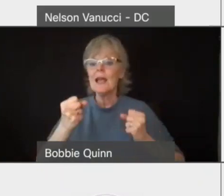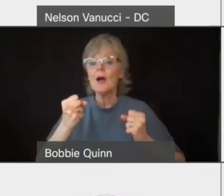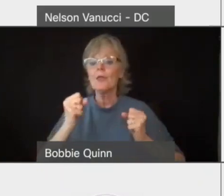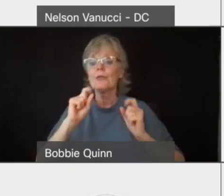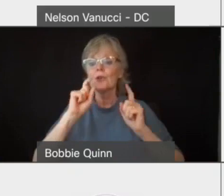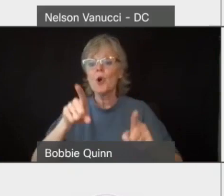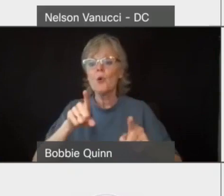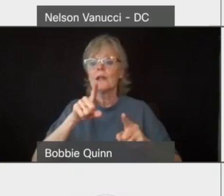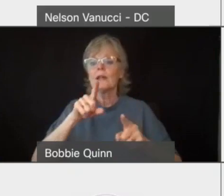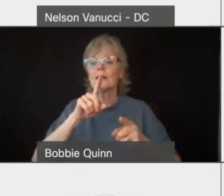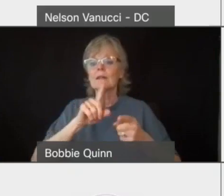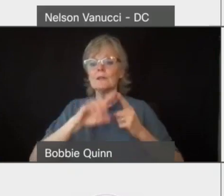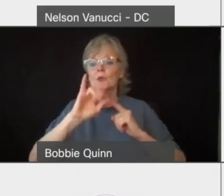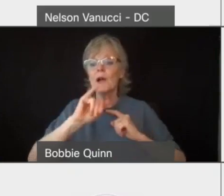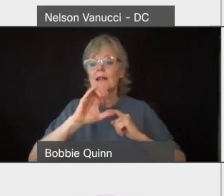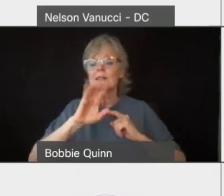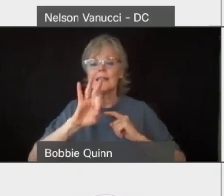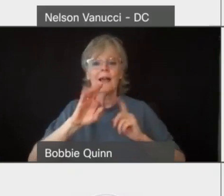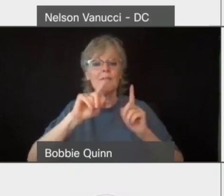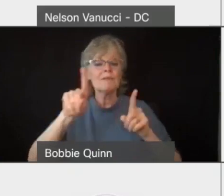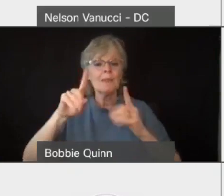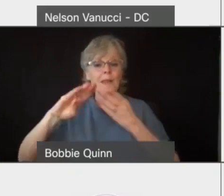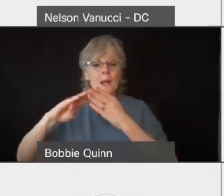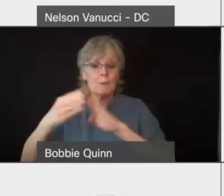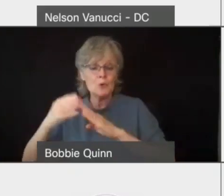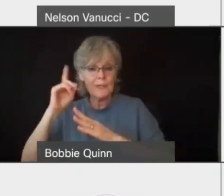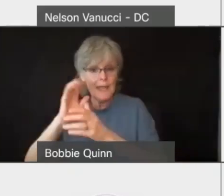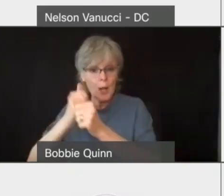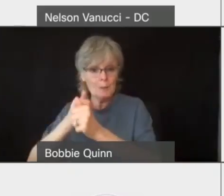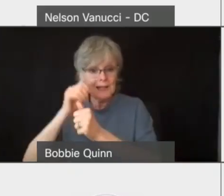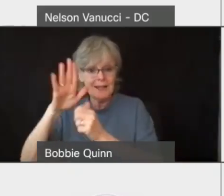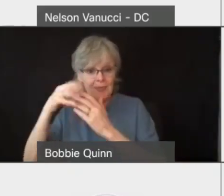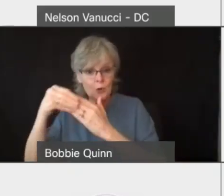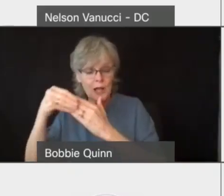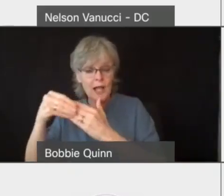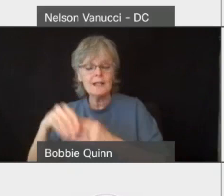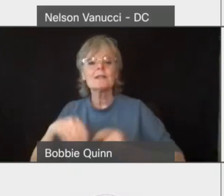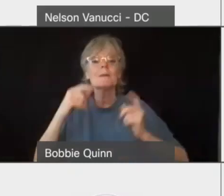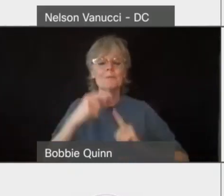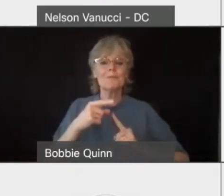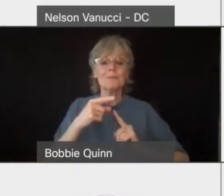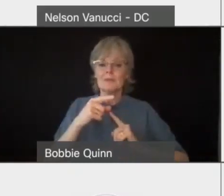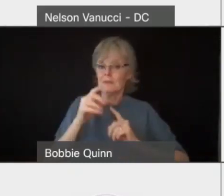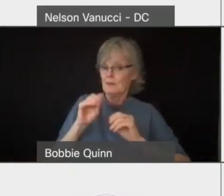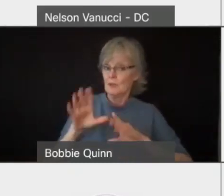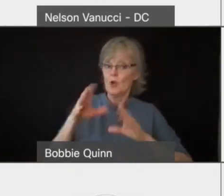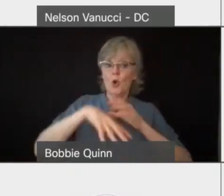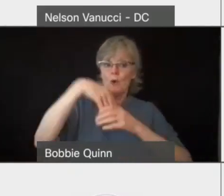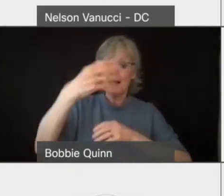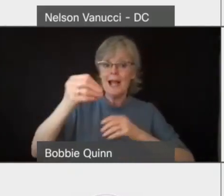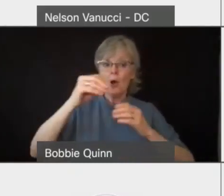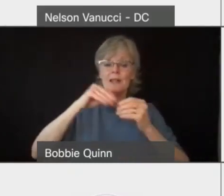Have they updated their guidance? Just to be clear, getting out into your neighborhood